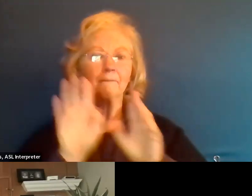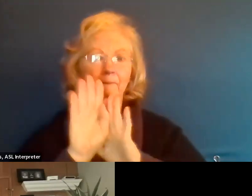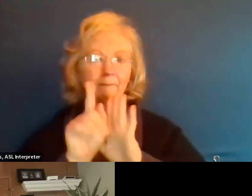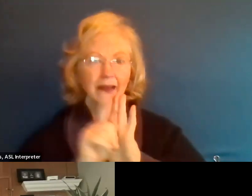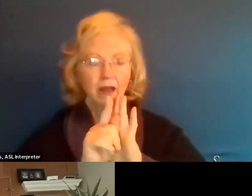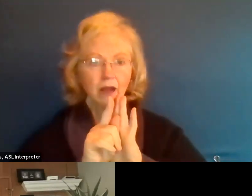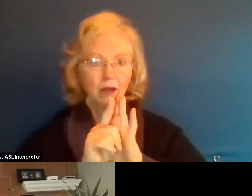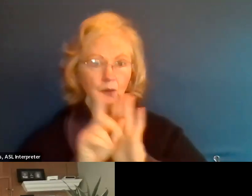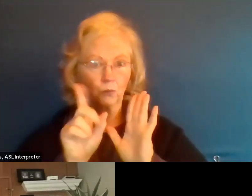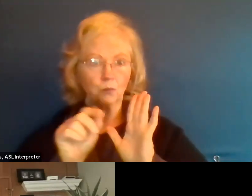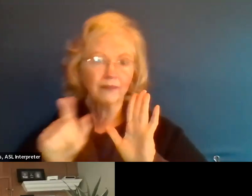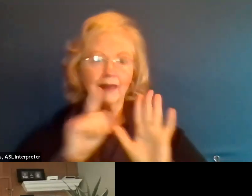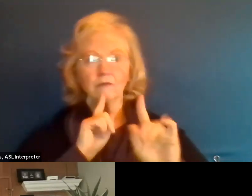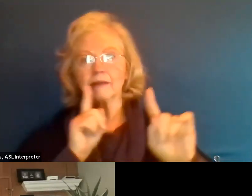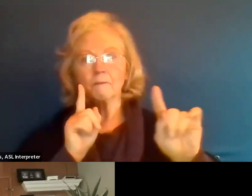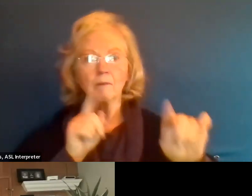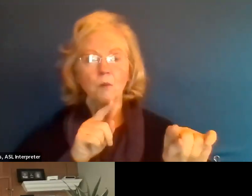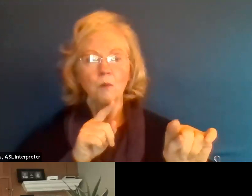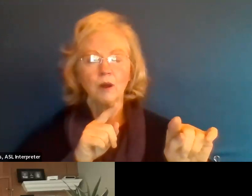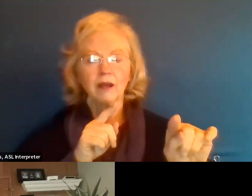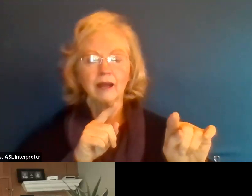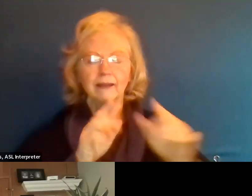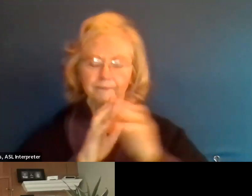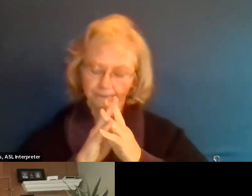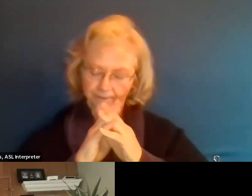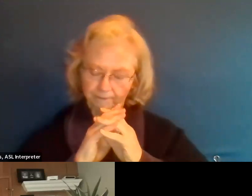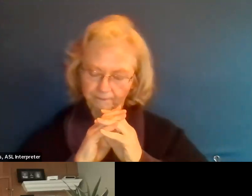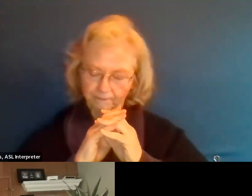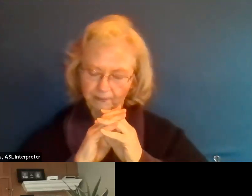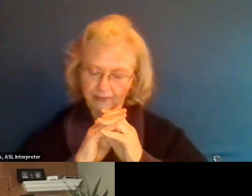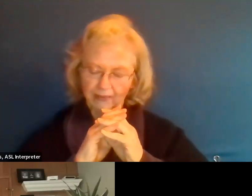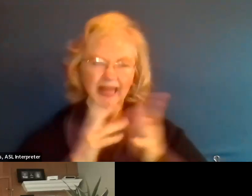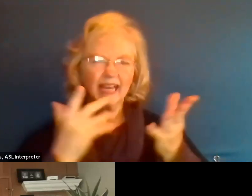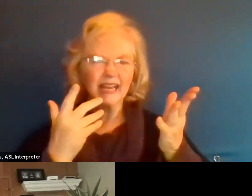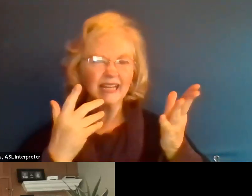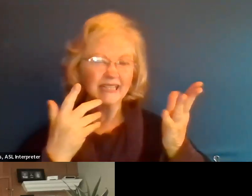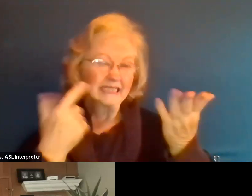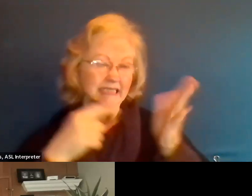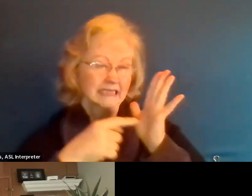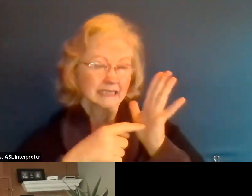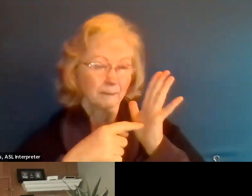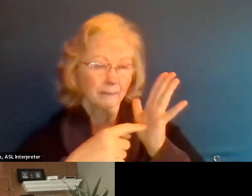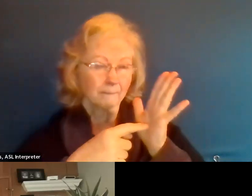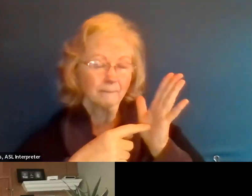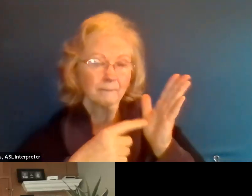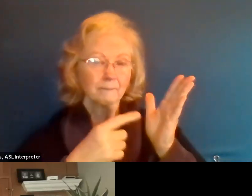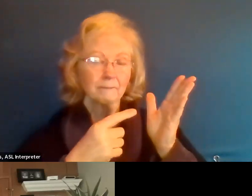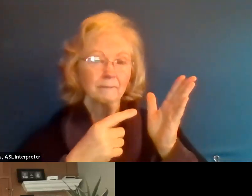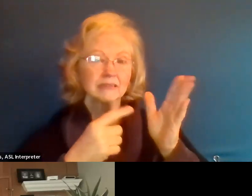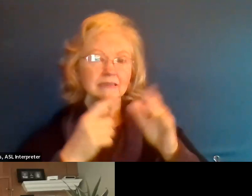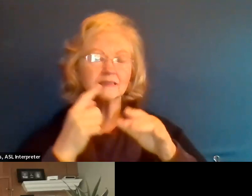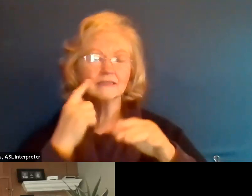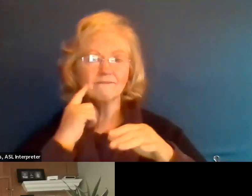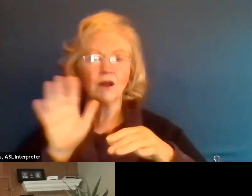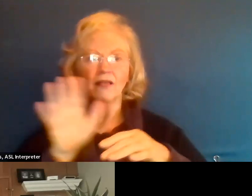backgrounds report different, like, I don't know if there would be symptoms of psychosis, but whether psychoses are different